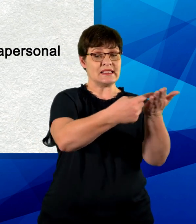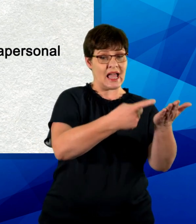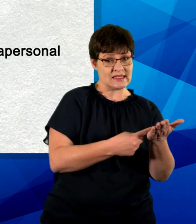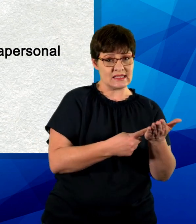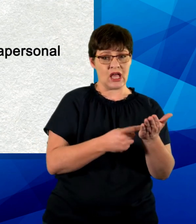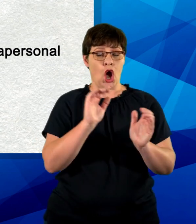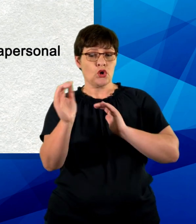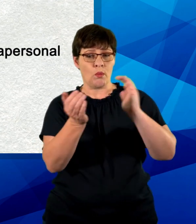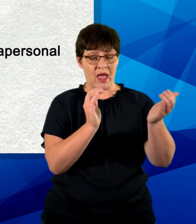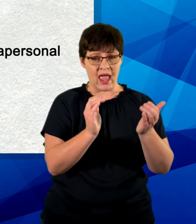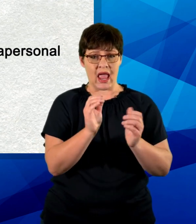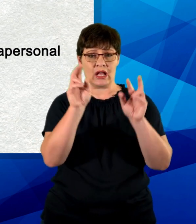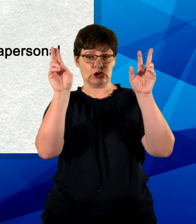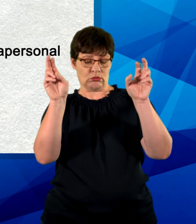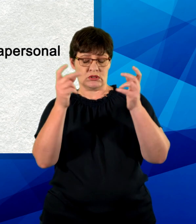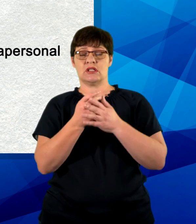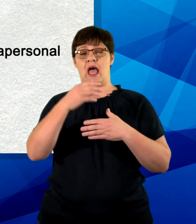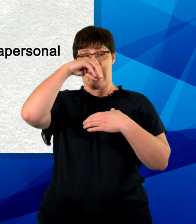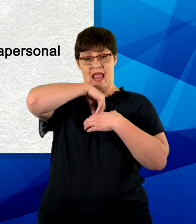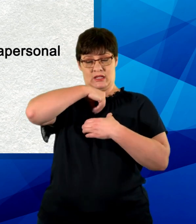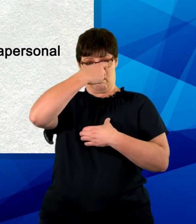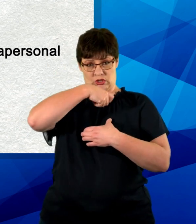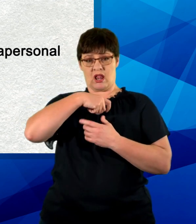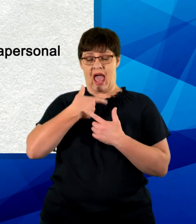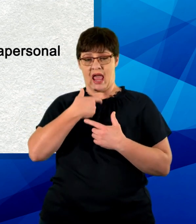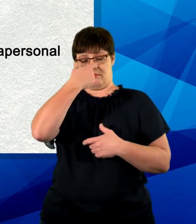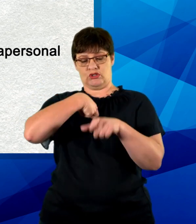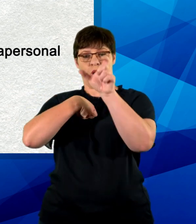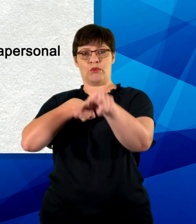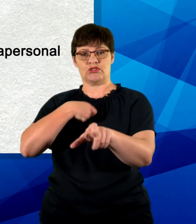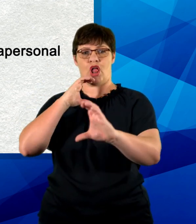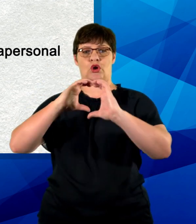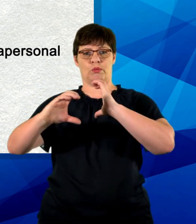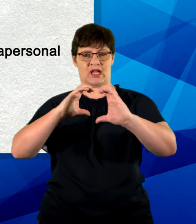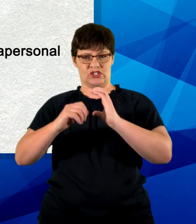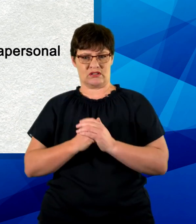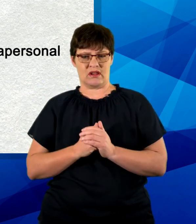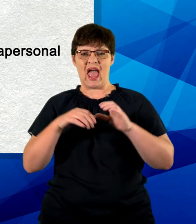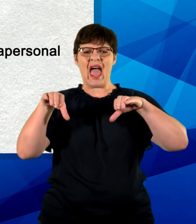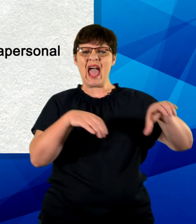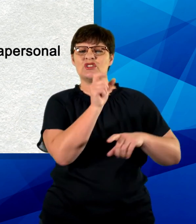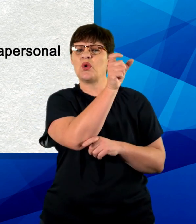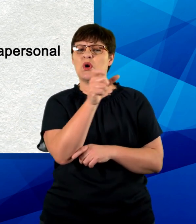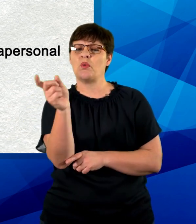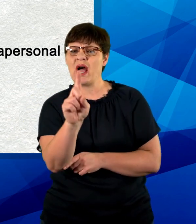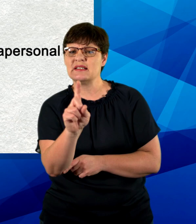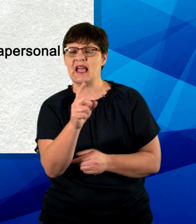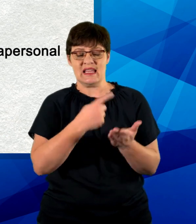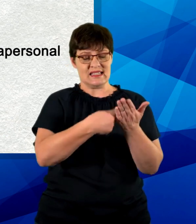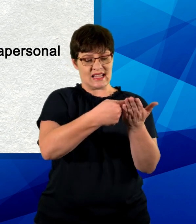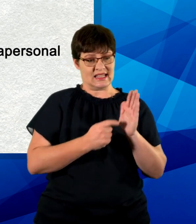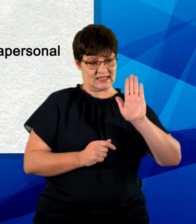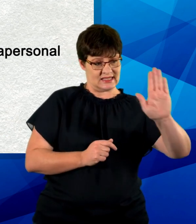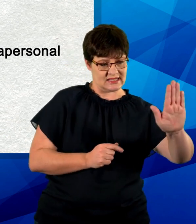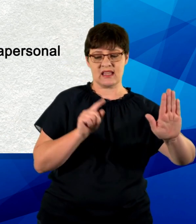compare the terms interpersonal and intrapersonal communication. The action words are discuss and